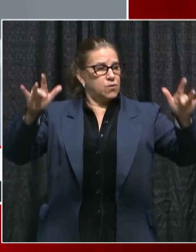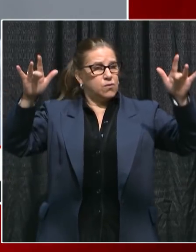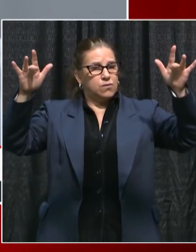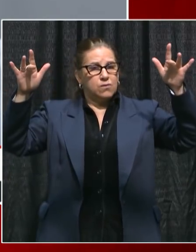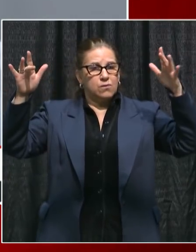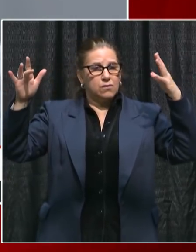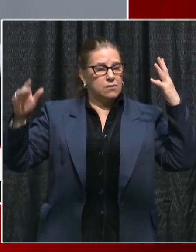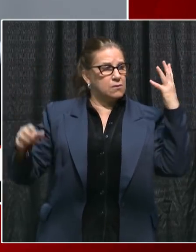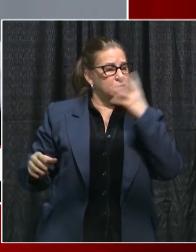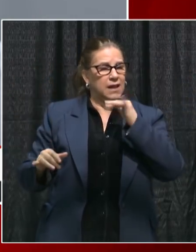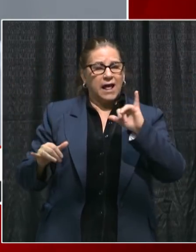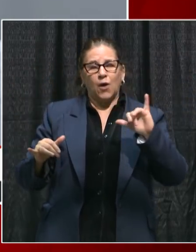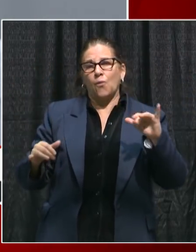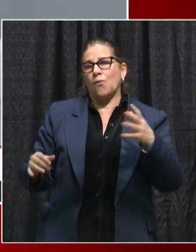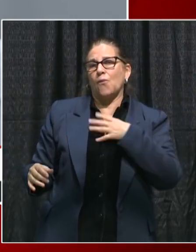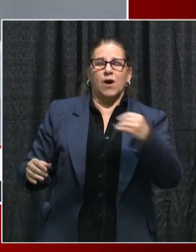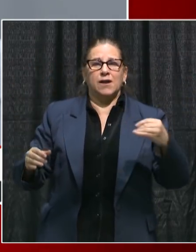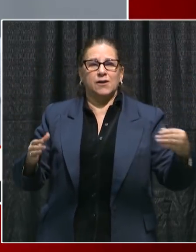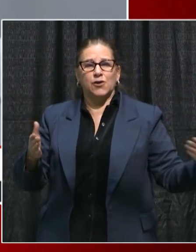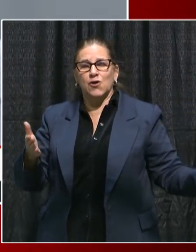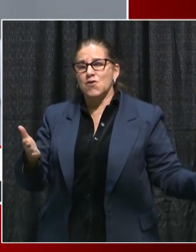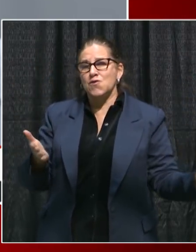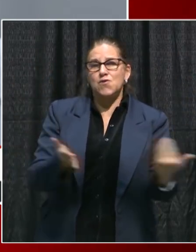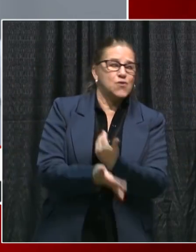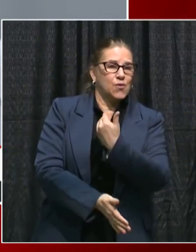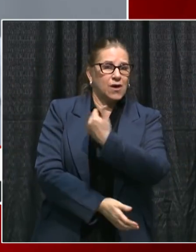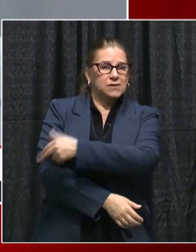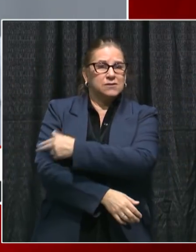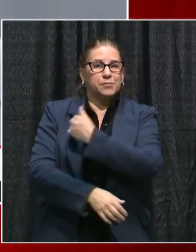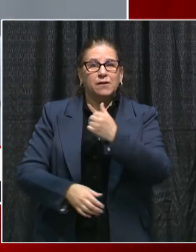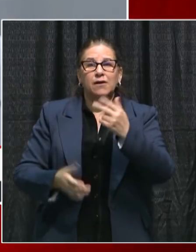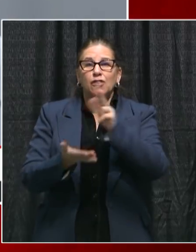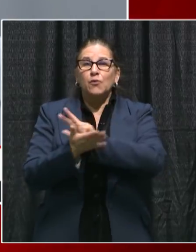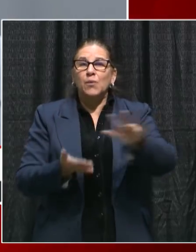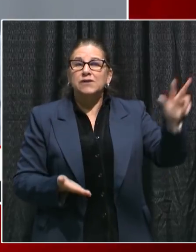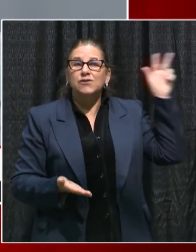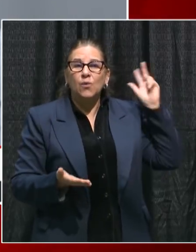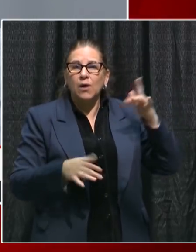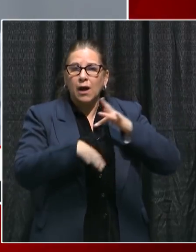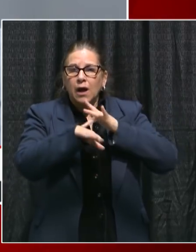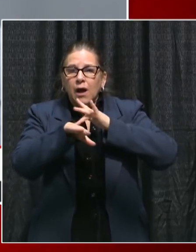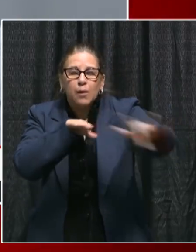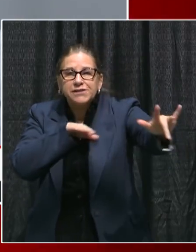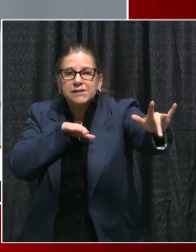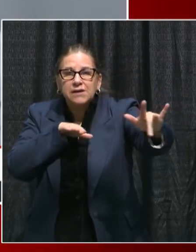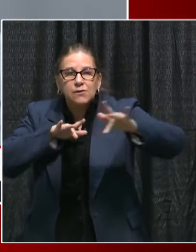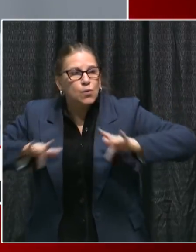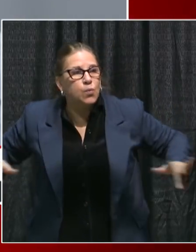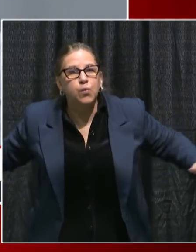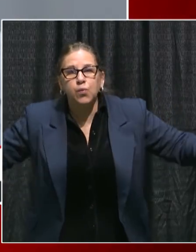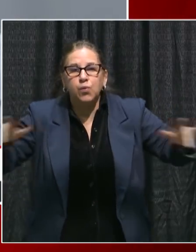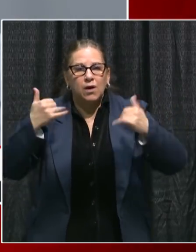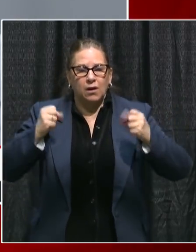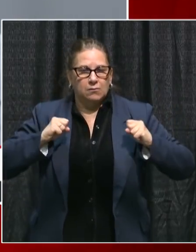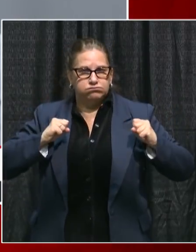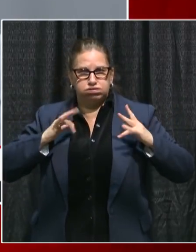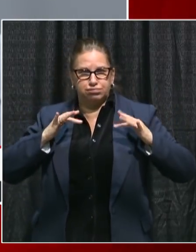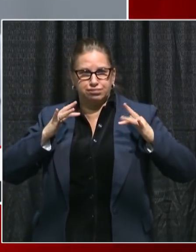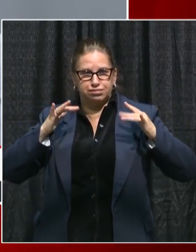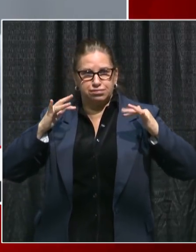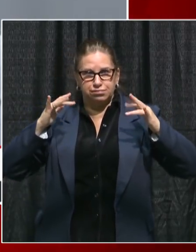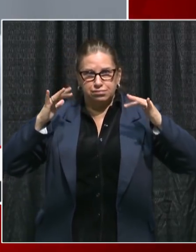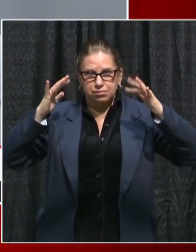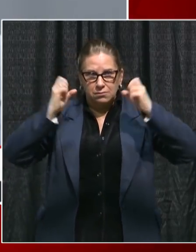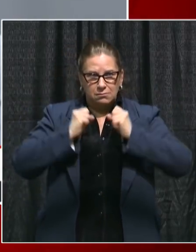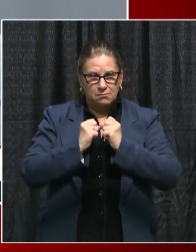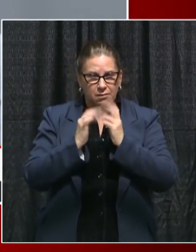was nothing but empty space. The care system that's been created here represents the efforts of too